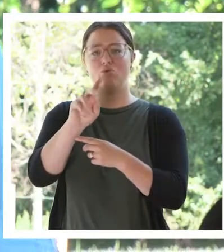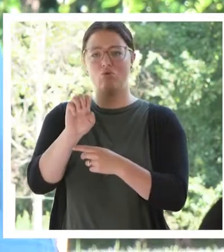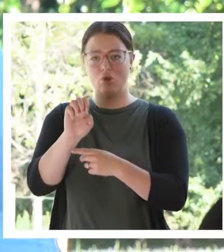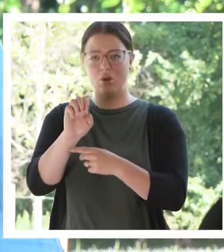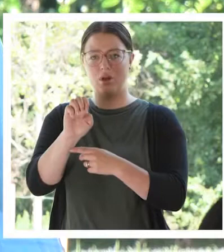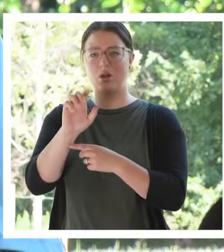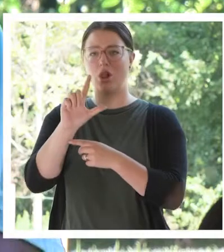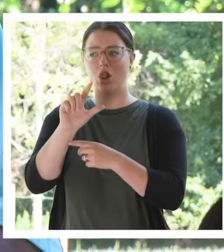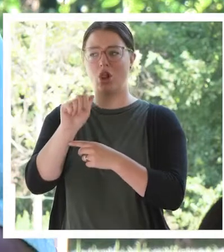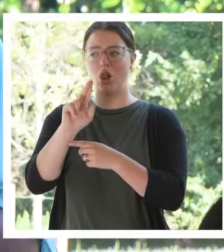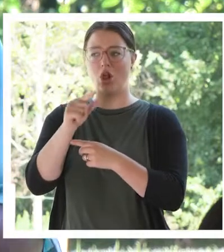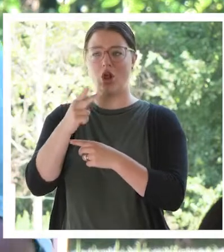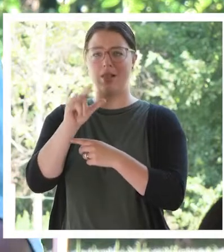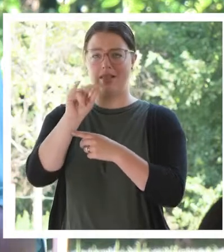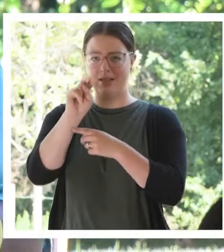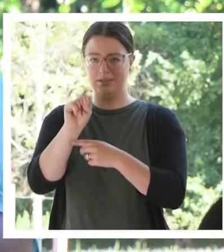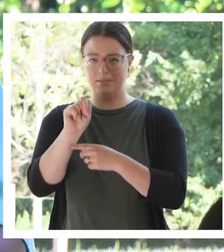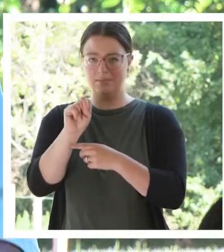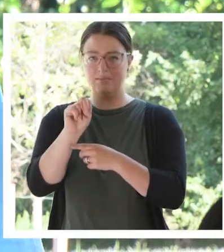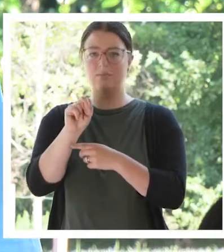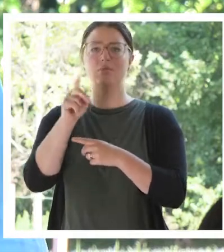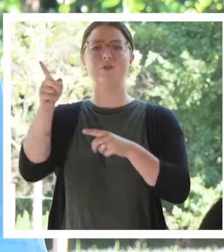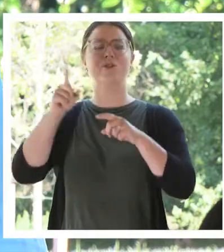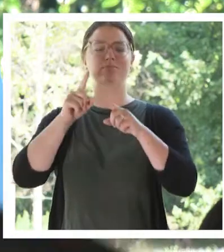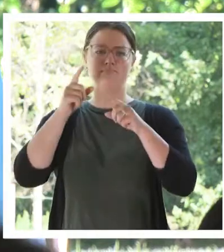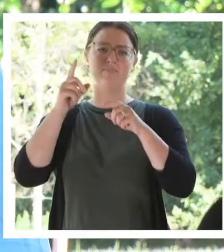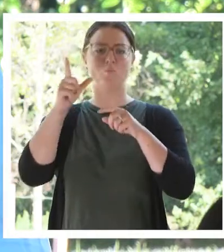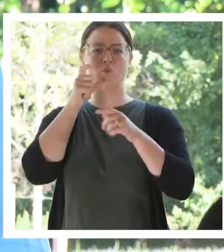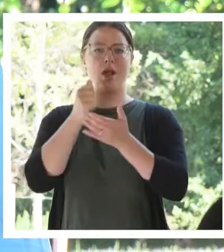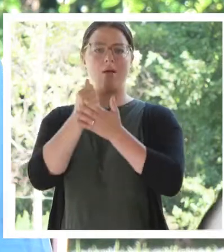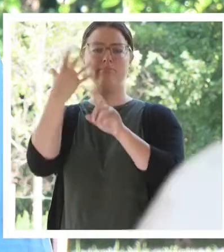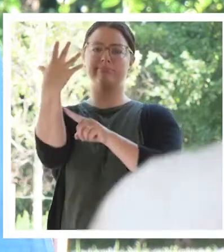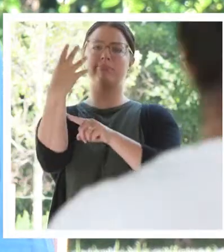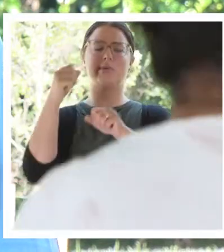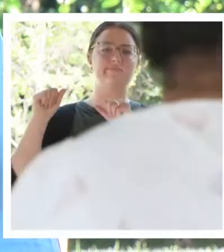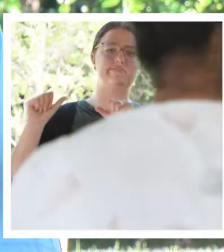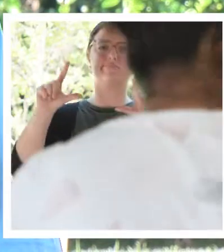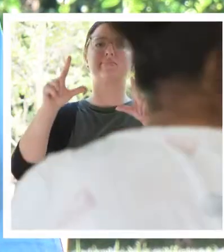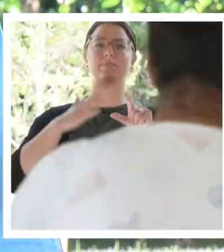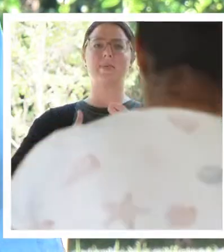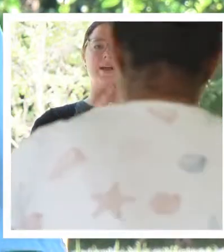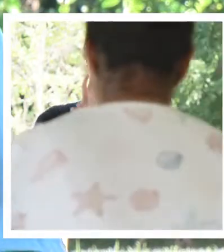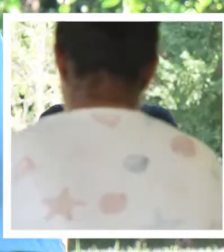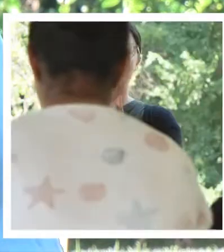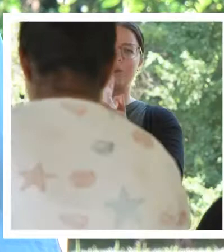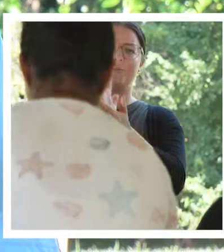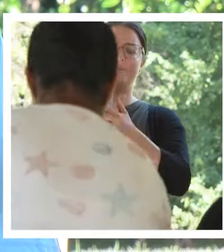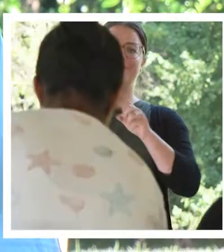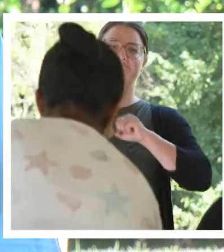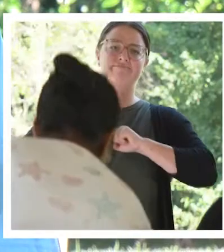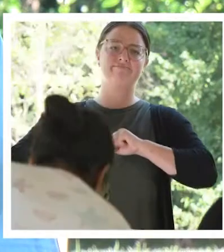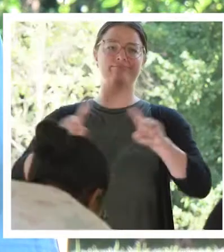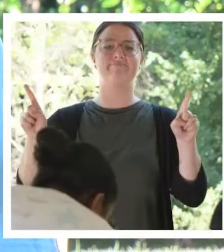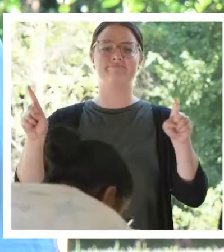for putting my story out there that there's many of us.